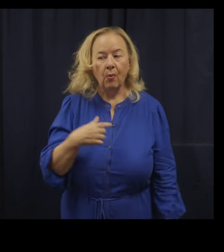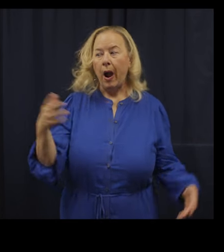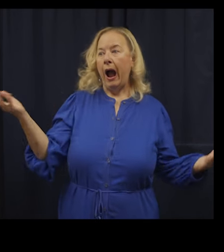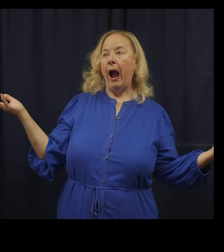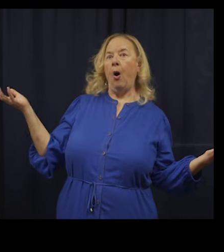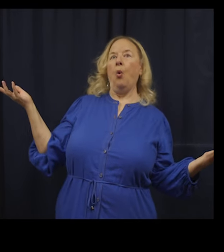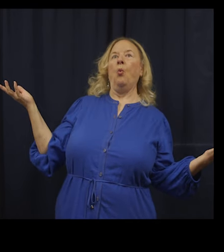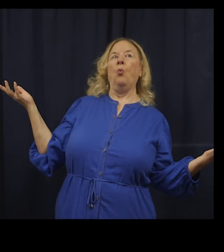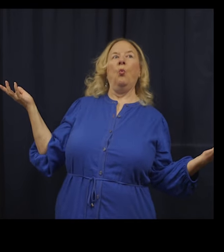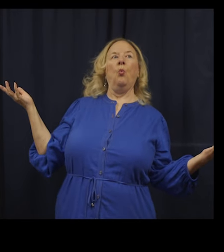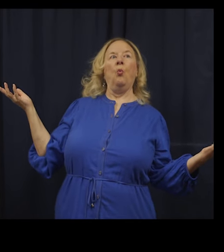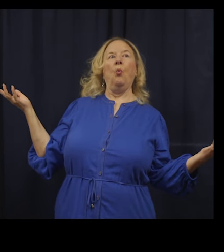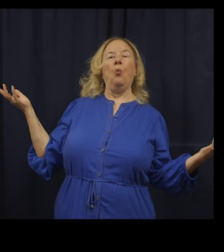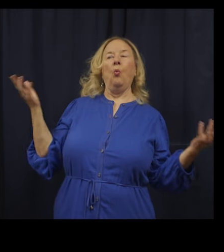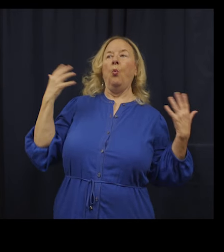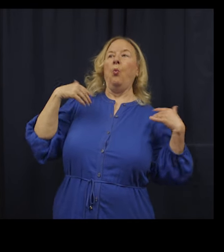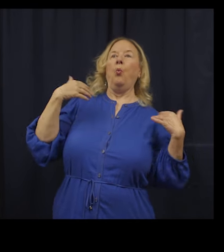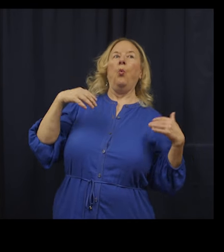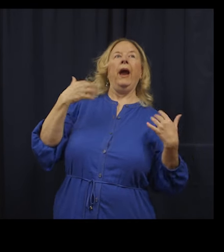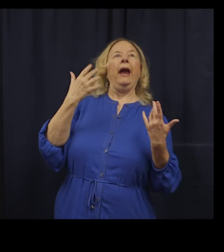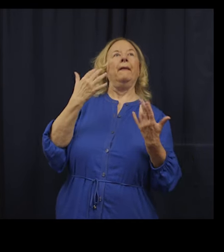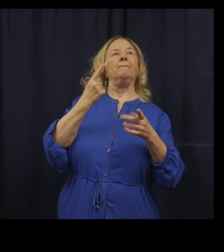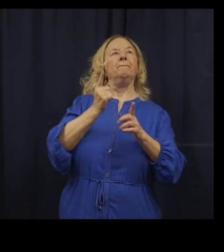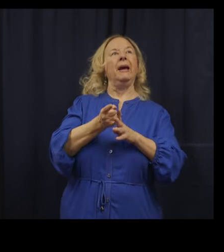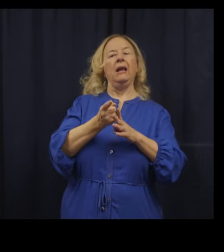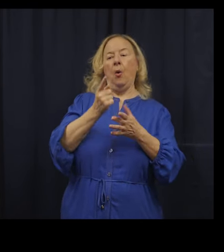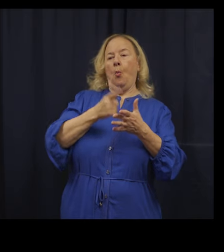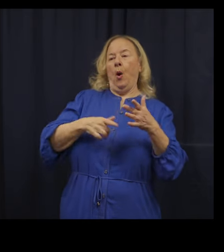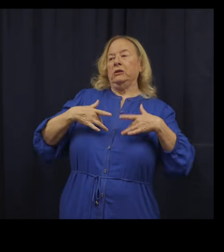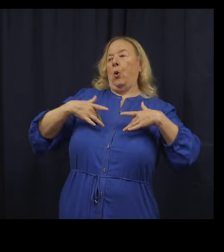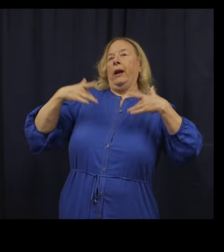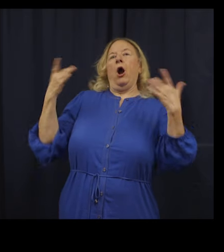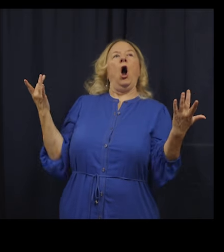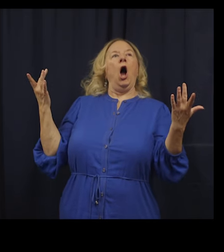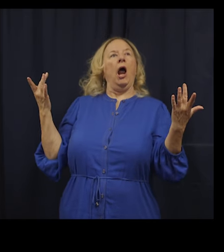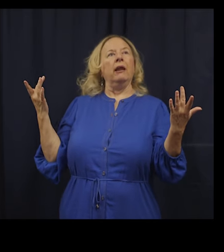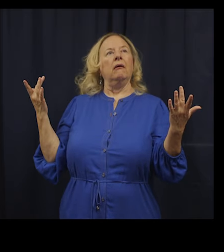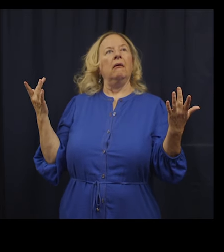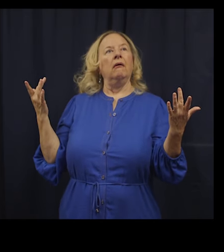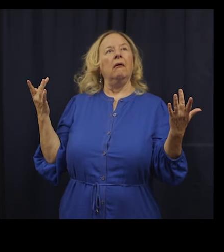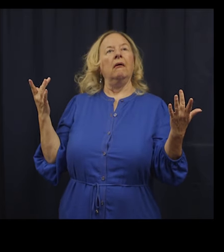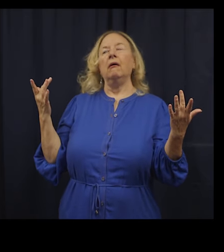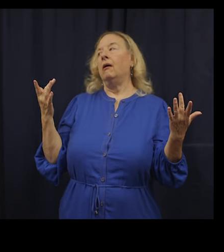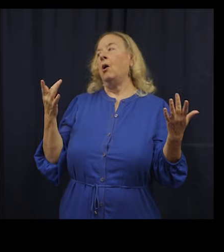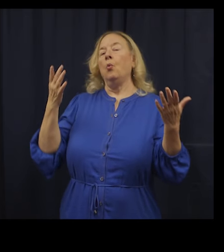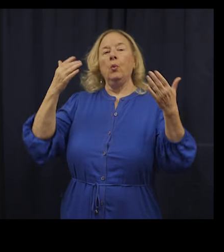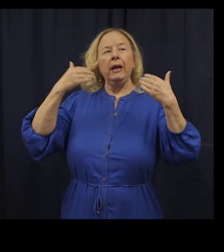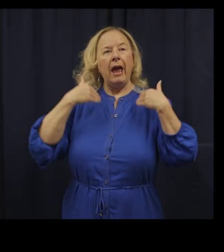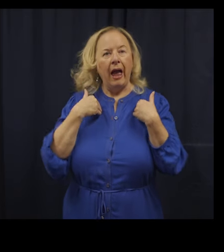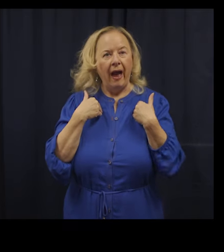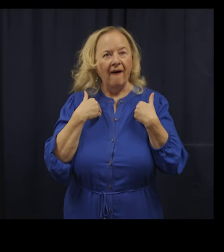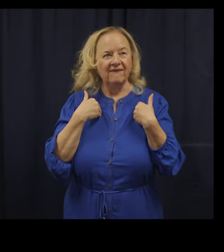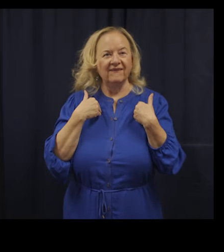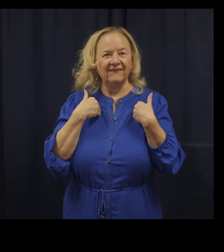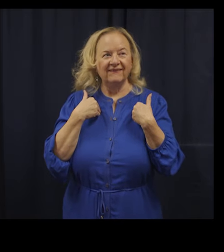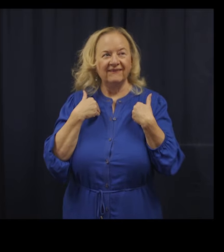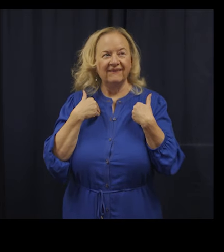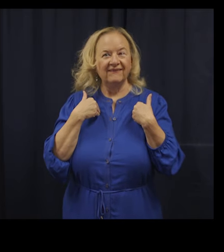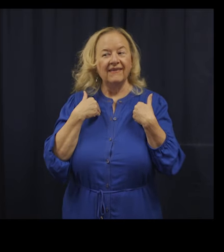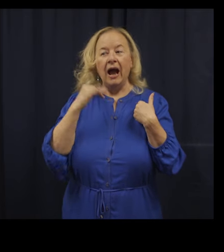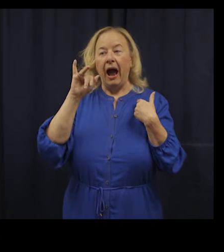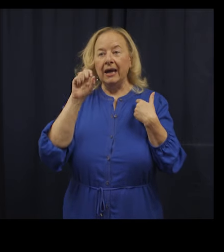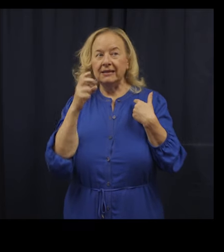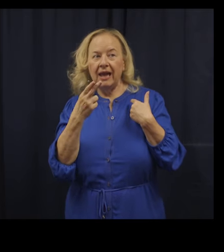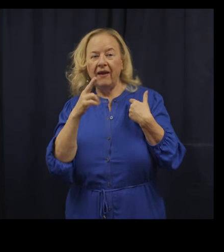Wow. Wait a minute. What is going on here? Here we have in